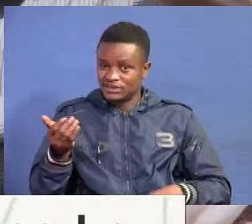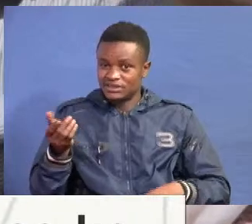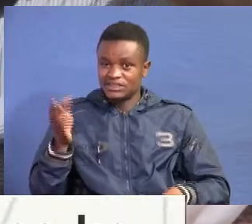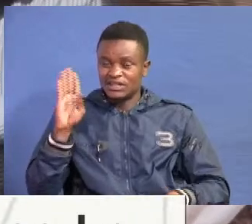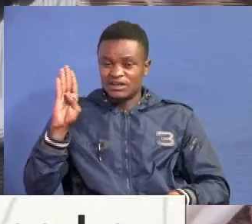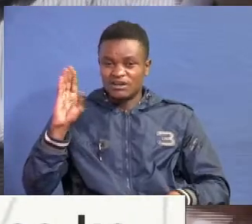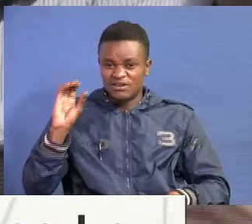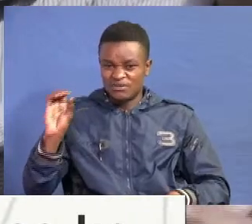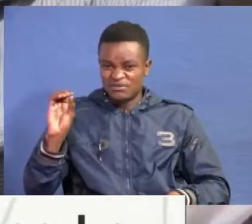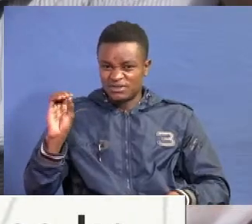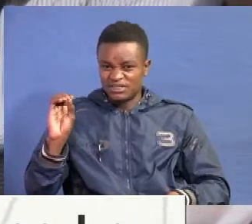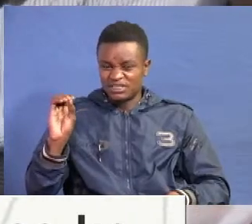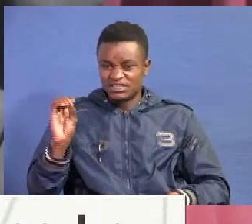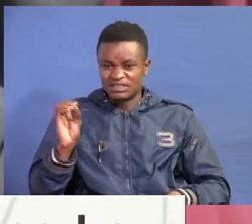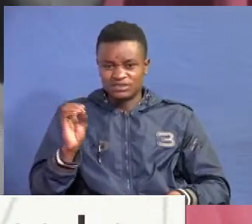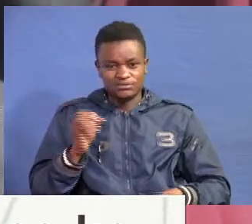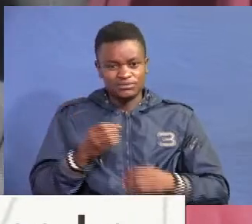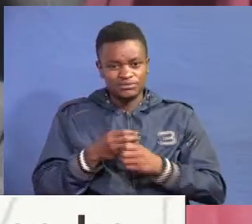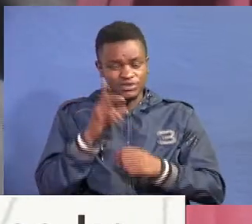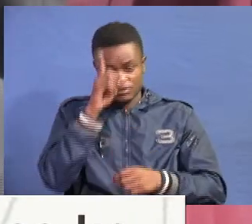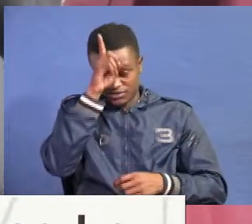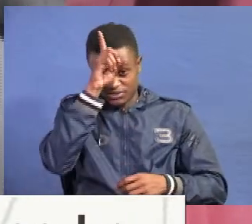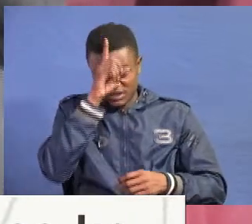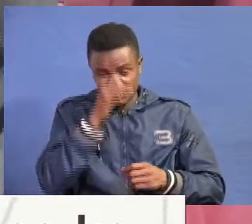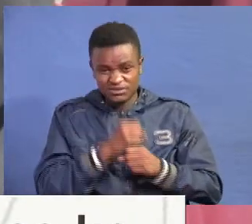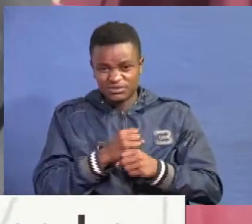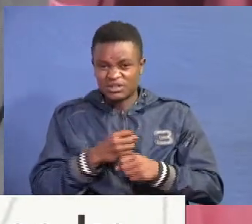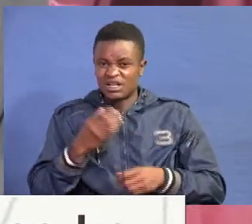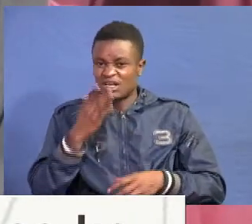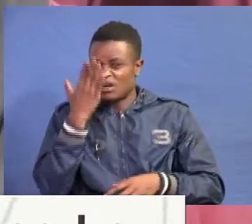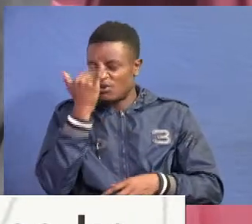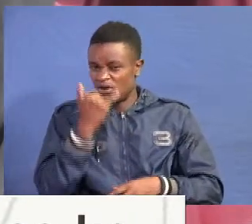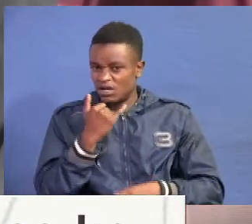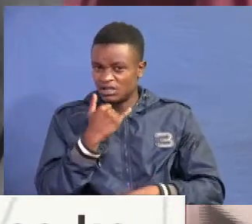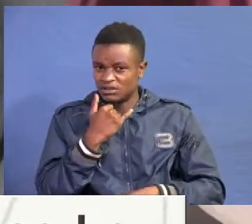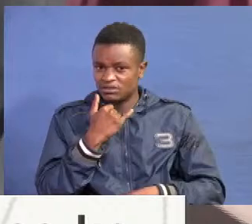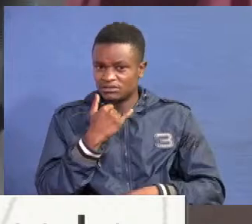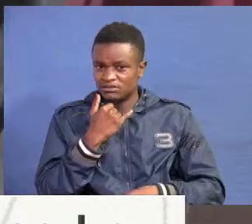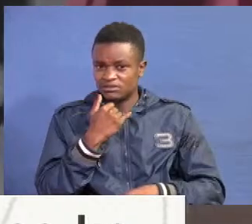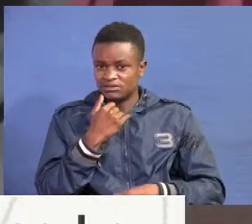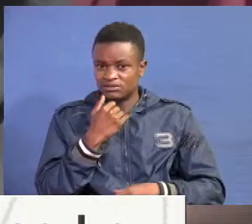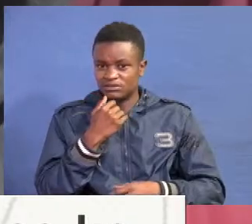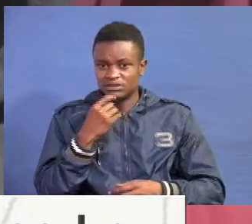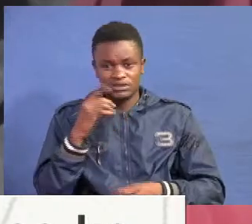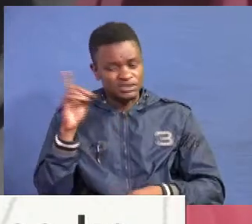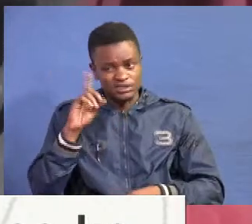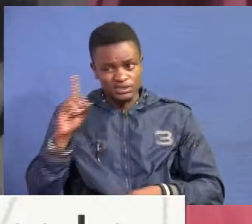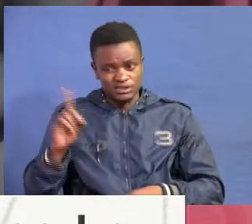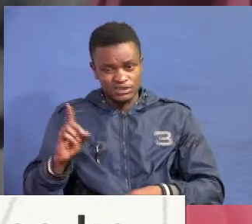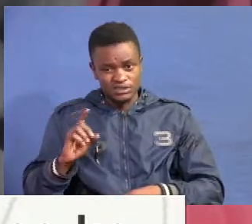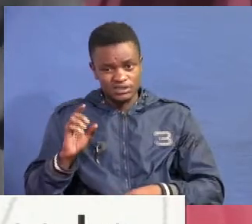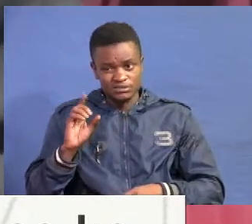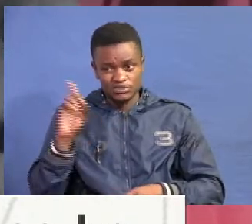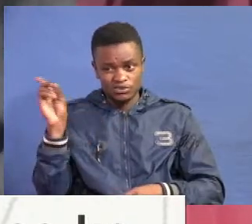sub-location. Inaweza kwaje? Tuko na shida hapa. Hatuna stima miezi 5.